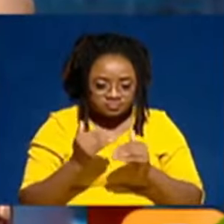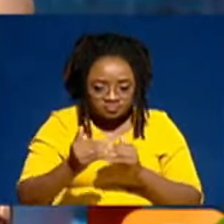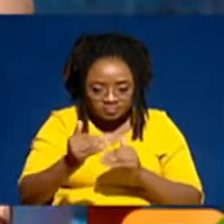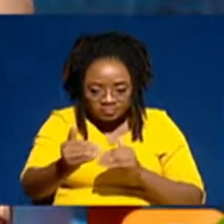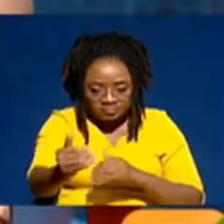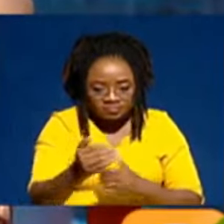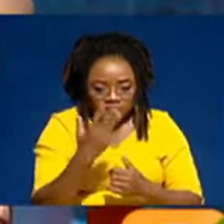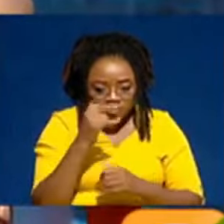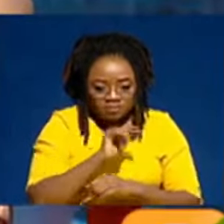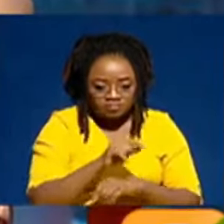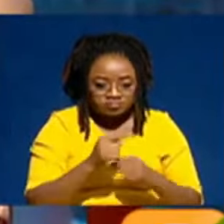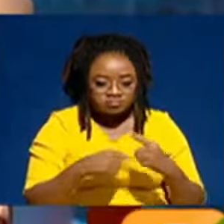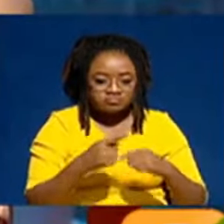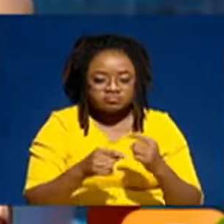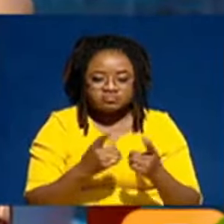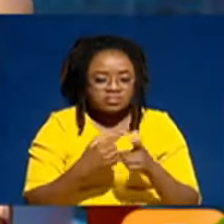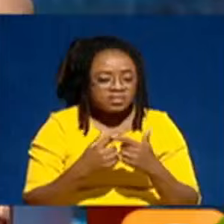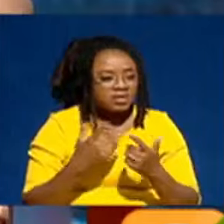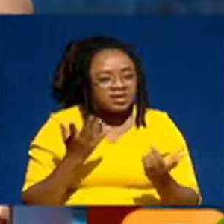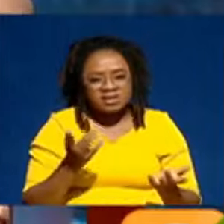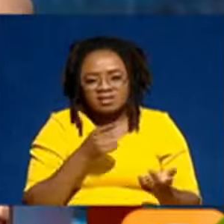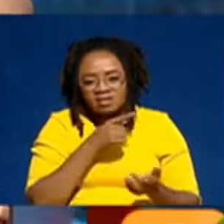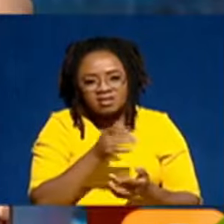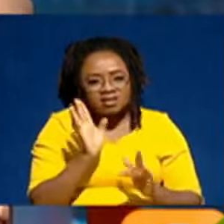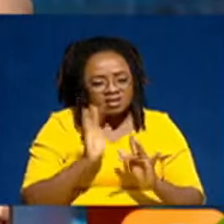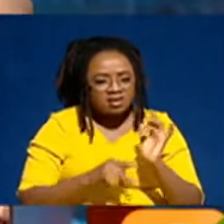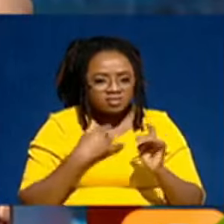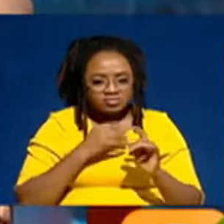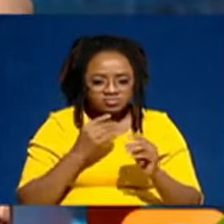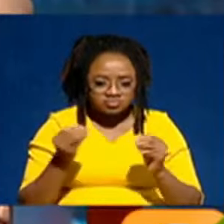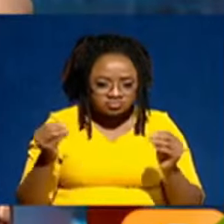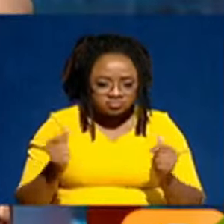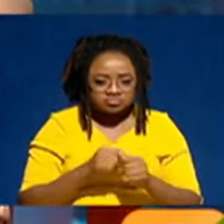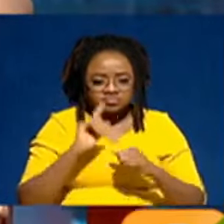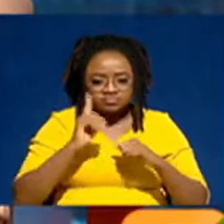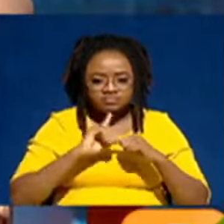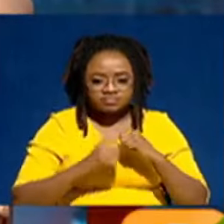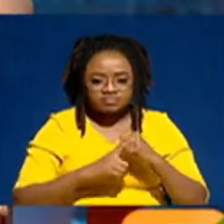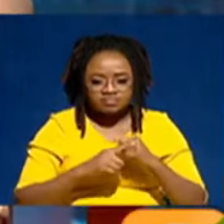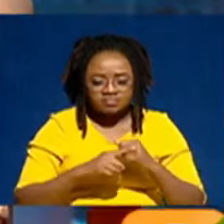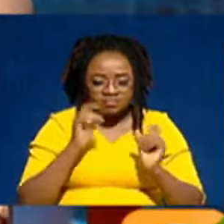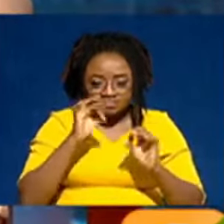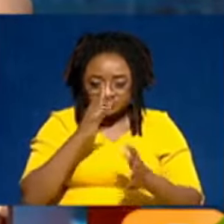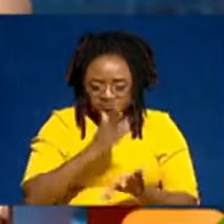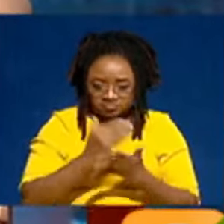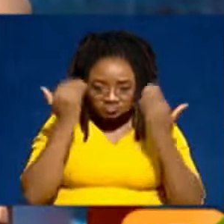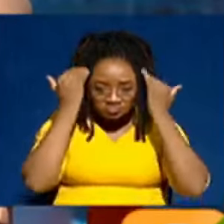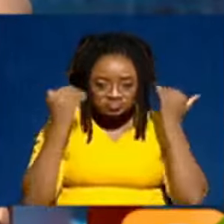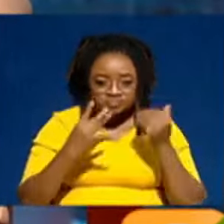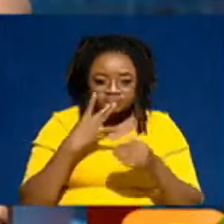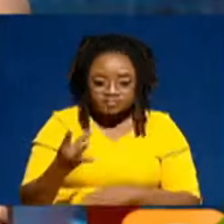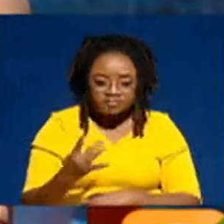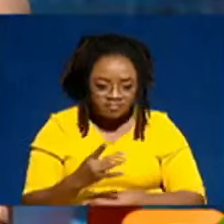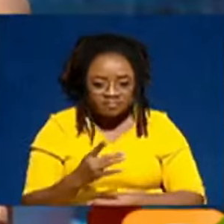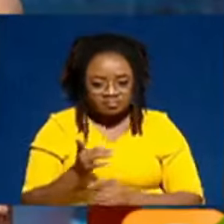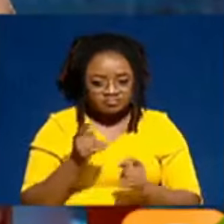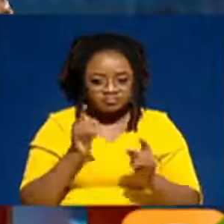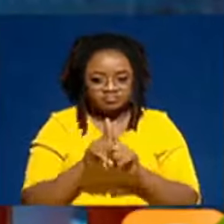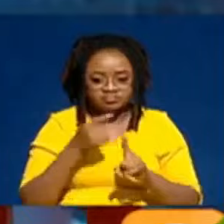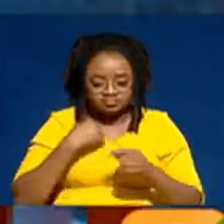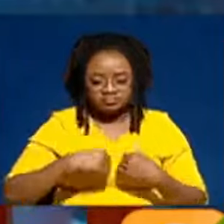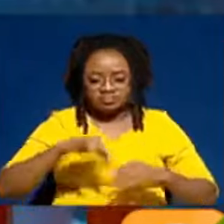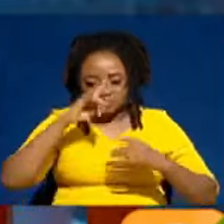with some little investment. These units should not be costing more than 600,000 shillings, if indeed the cost is 400. And I believe that is the right figure,